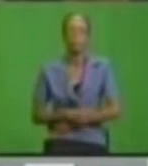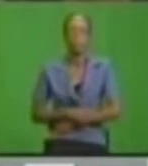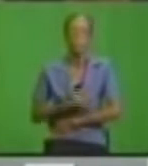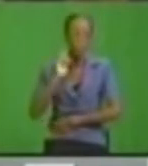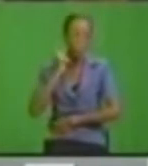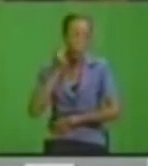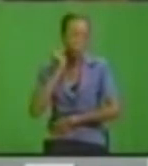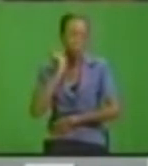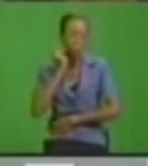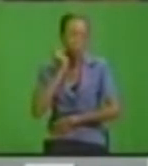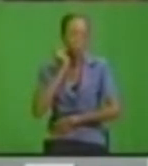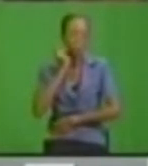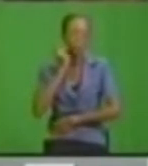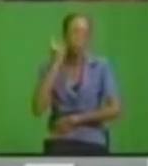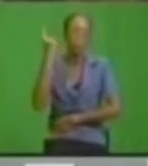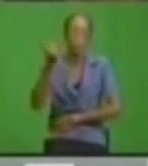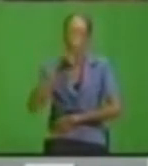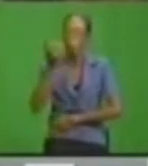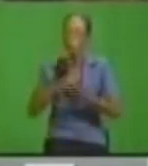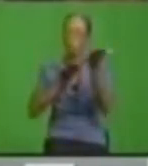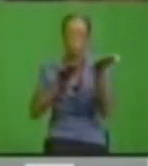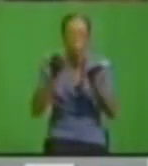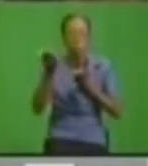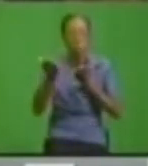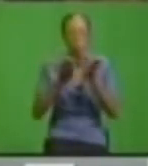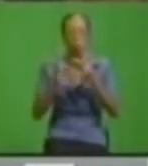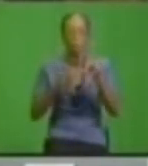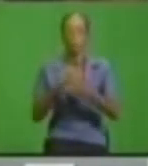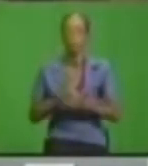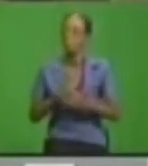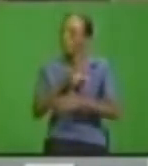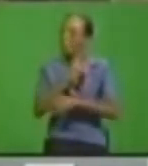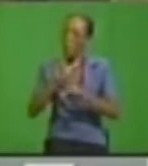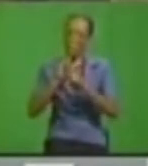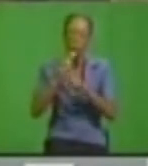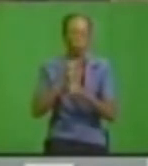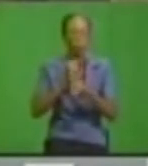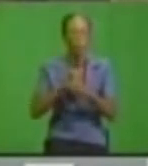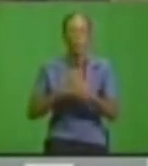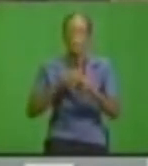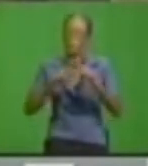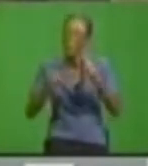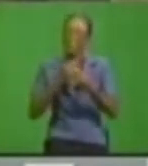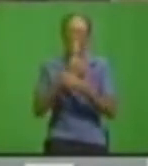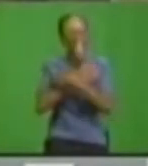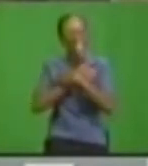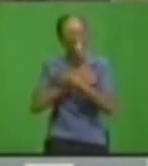Mr. Manning was the consummate public servant, and he was a workaholic, but in an enjoyable way.